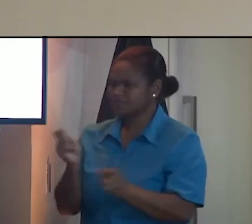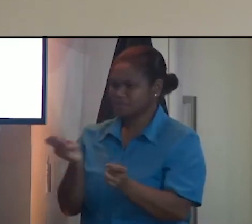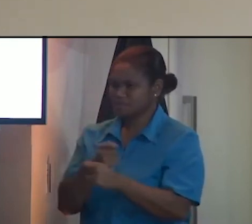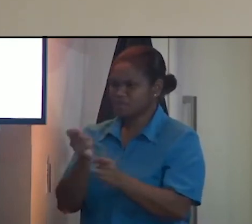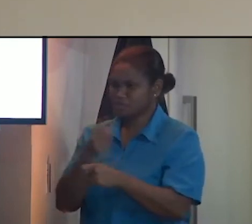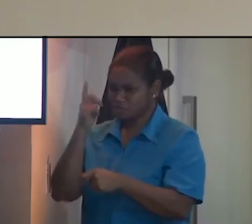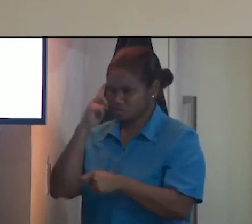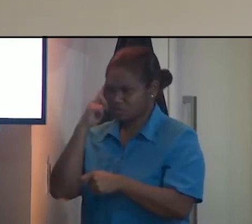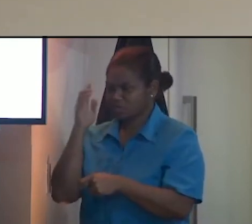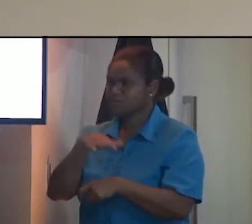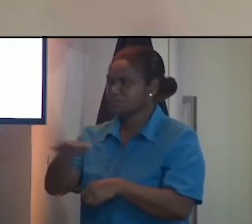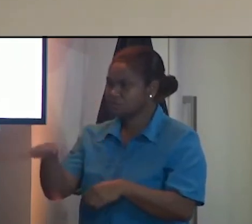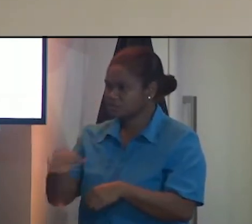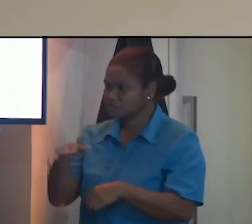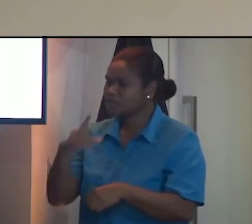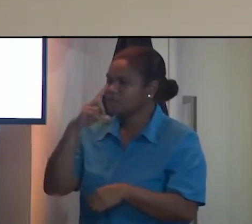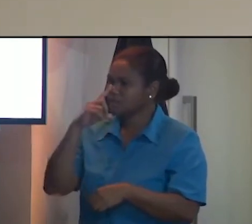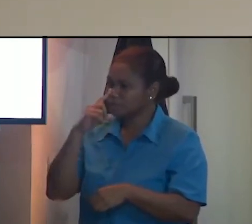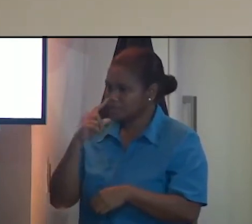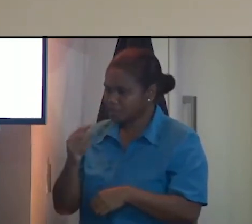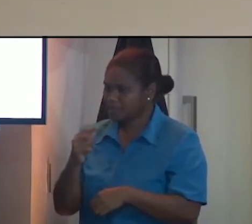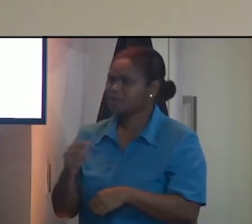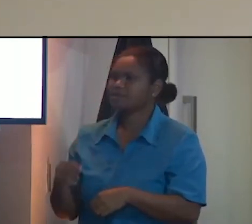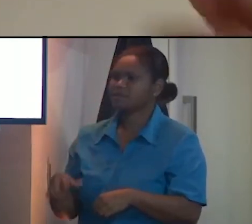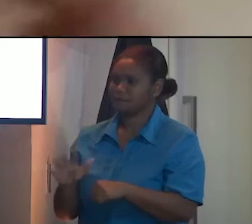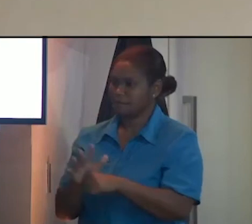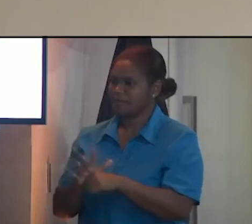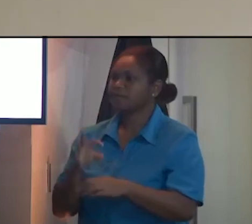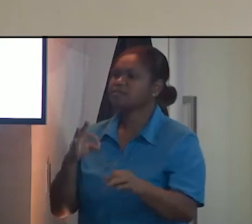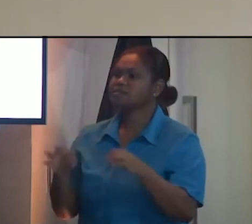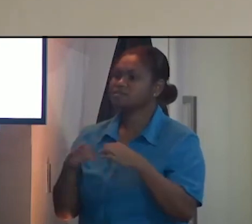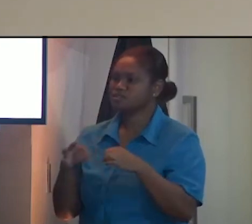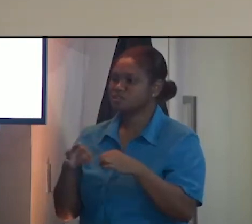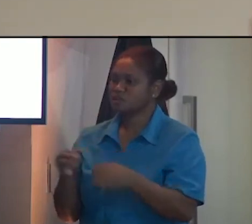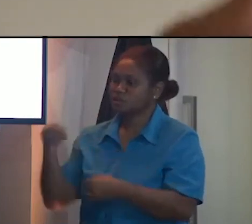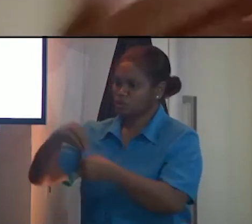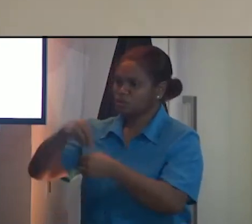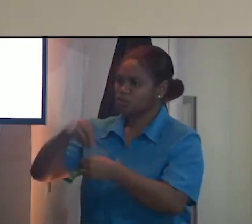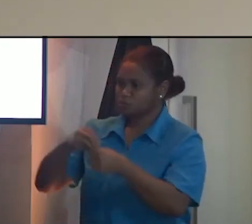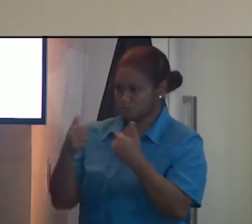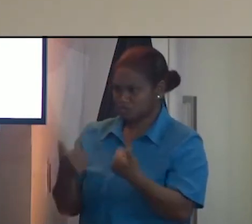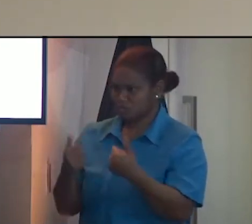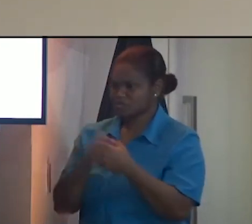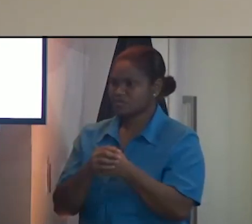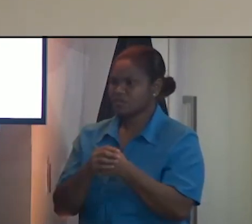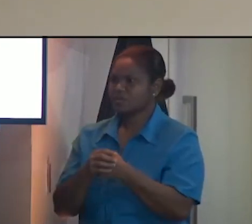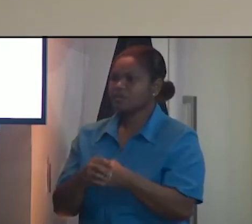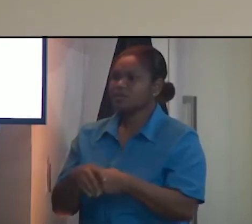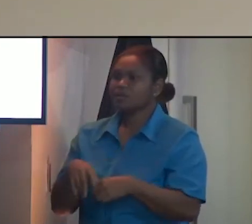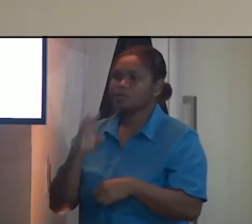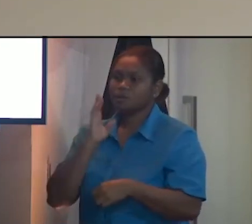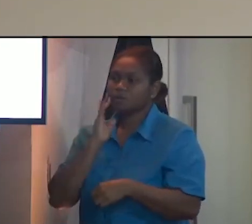that people have for them, that they can be able to make decisions that are informed and contribute meaningfully. And so when the time lapses for